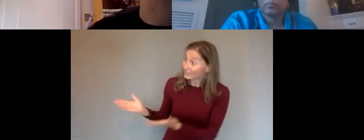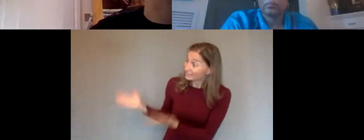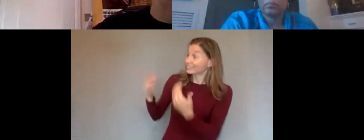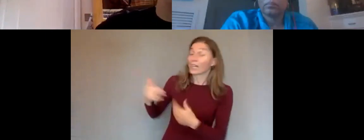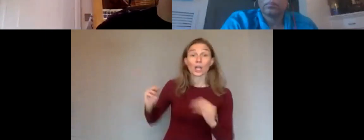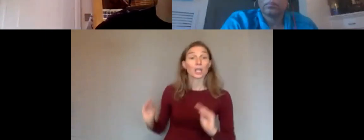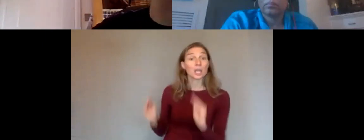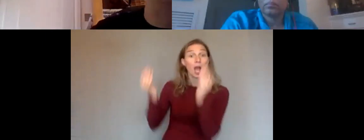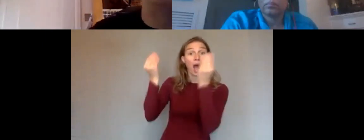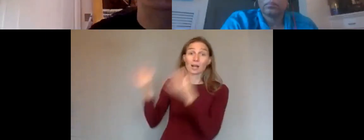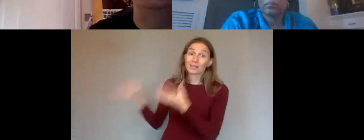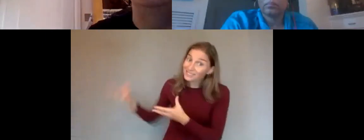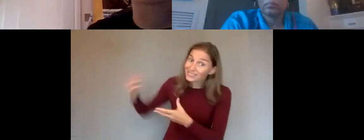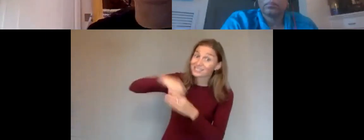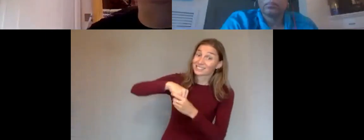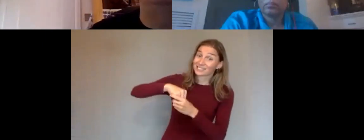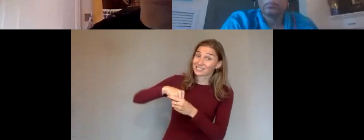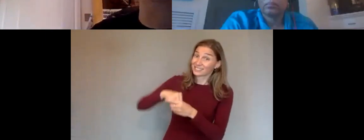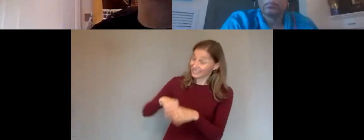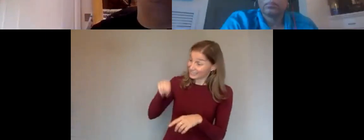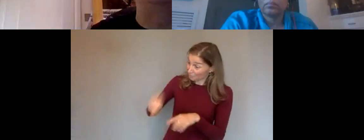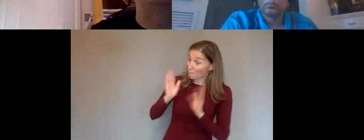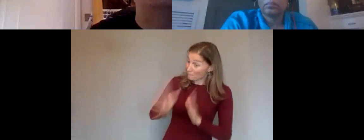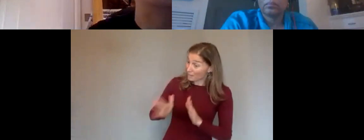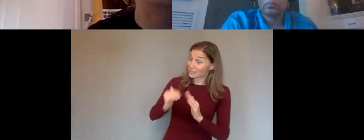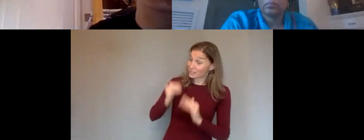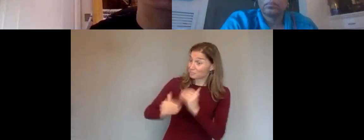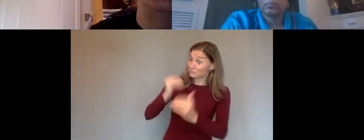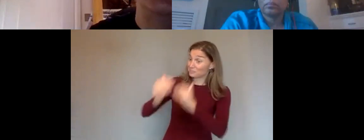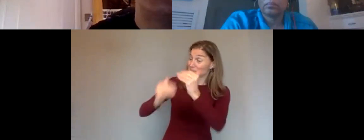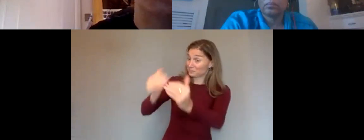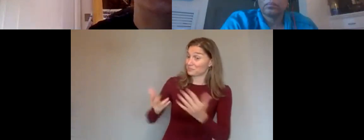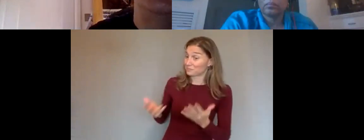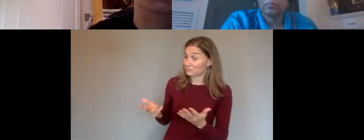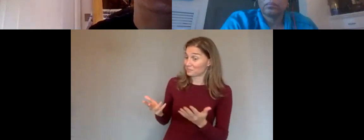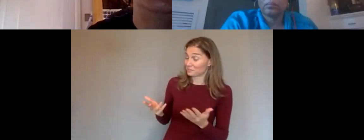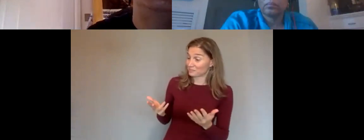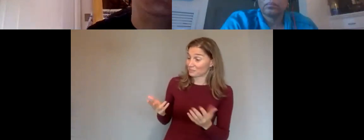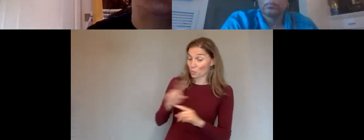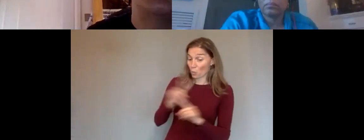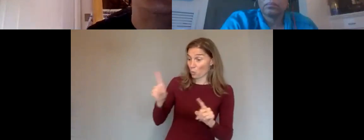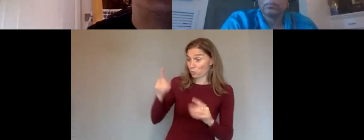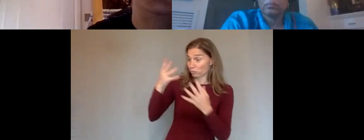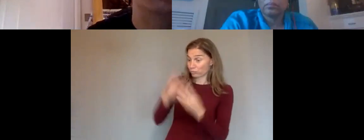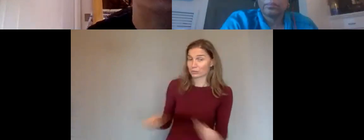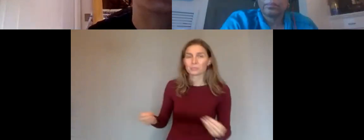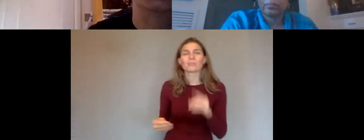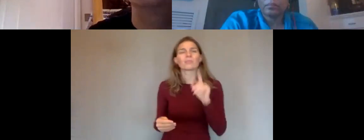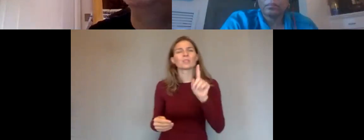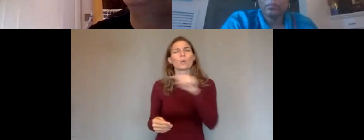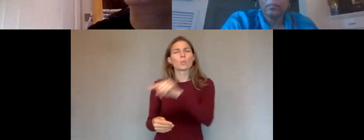to really take it seriously. What do you think about the maintenance of the accessibility